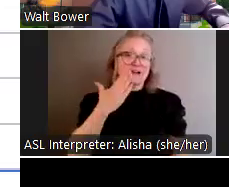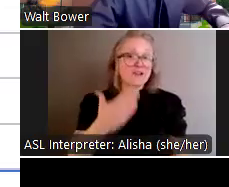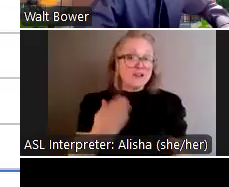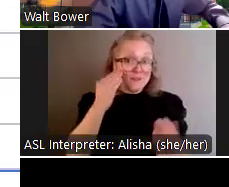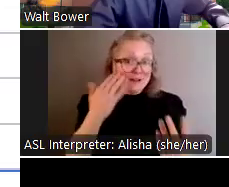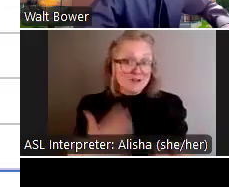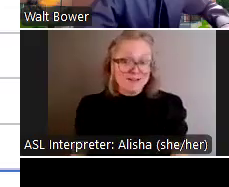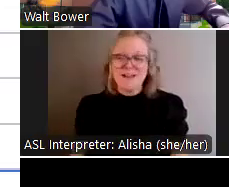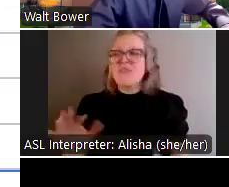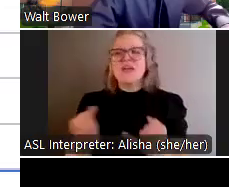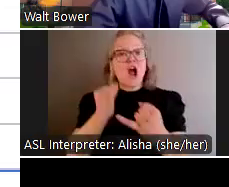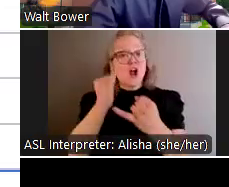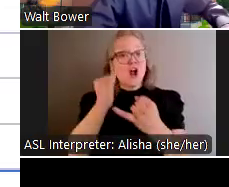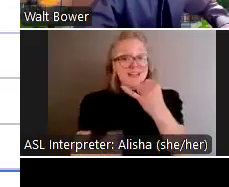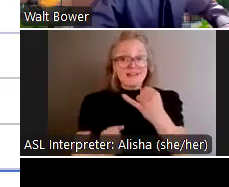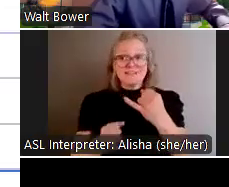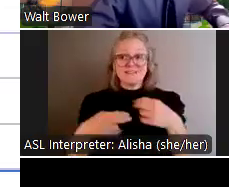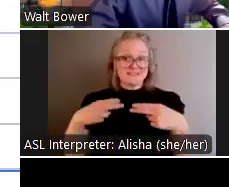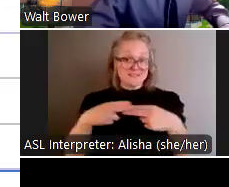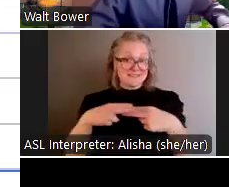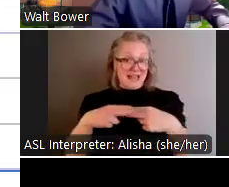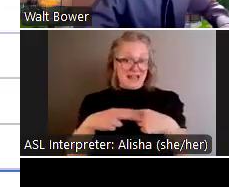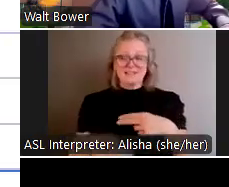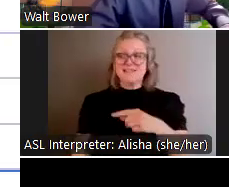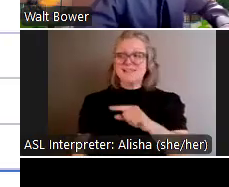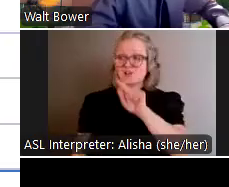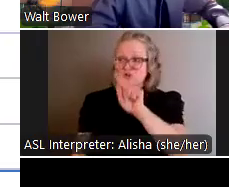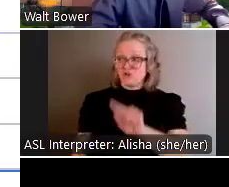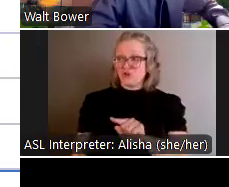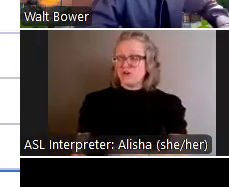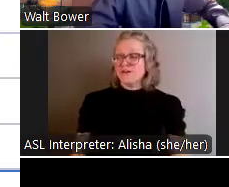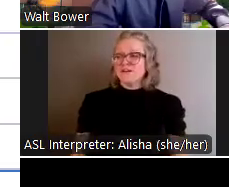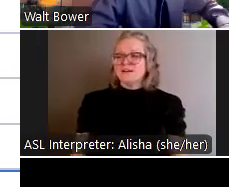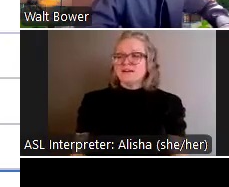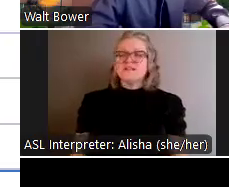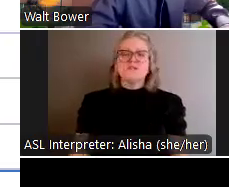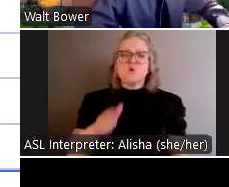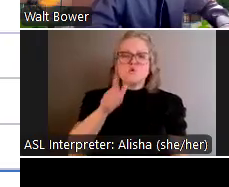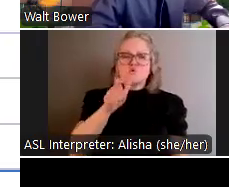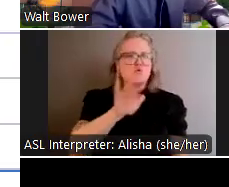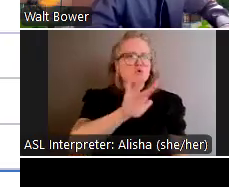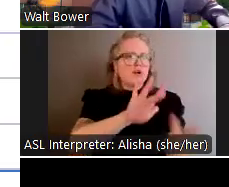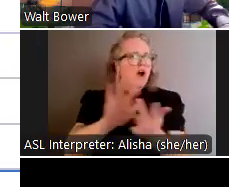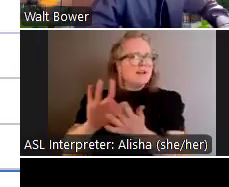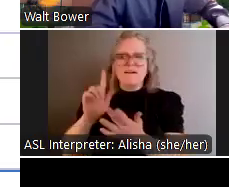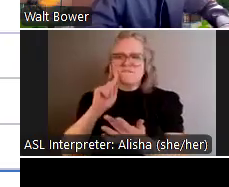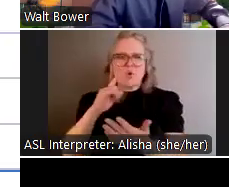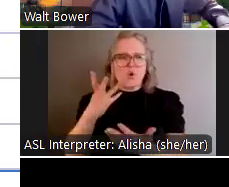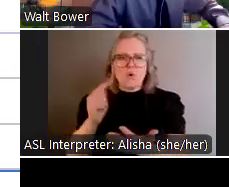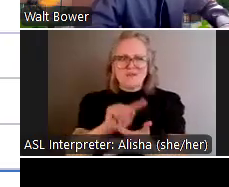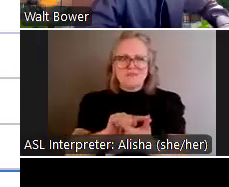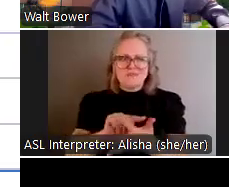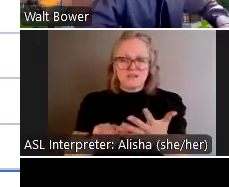And then our last slide here is going to be who to contact for what. So as you can see,